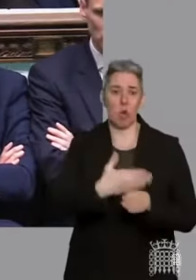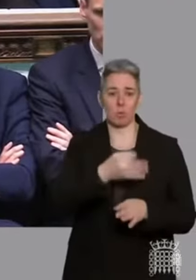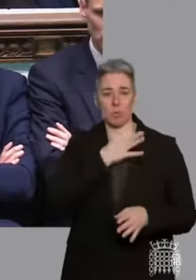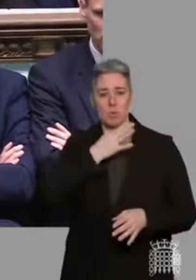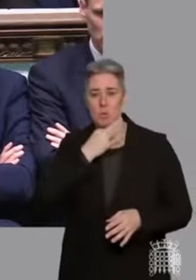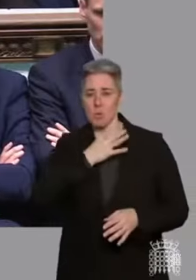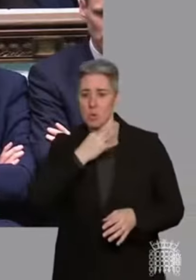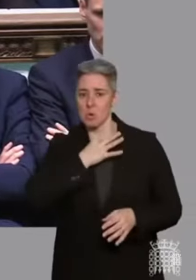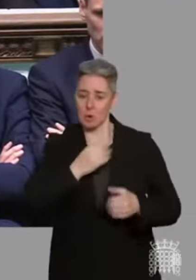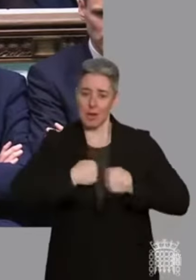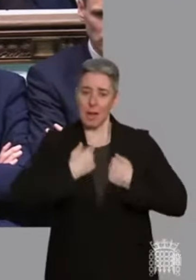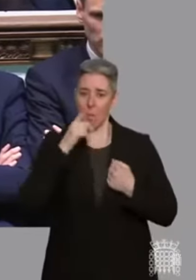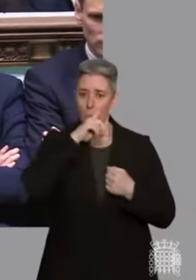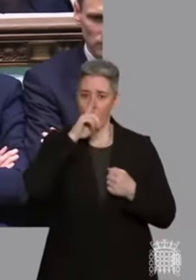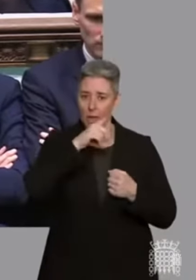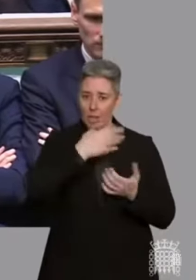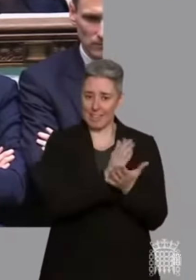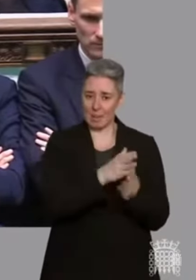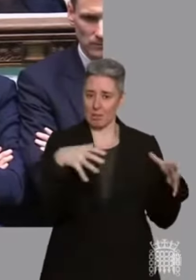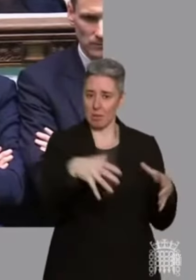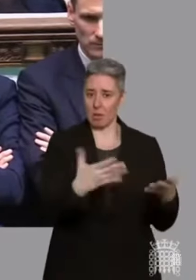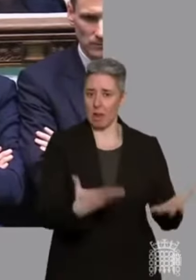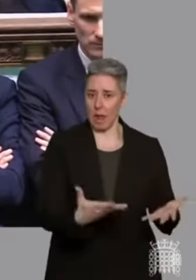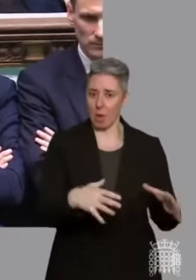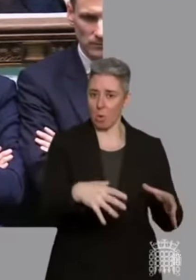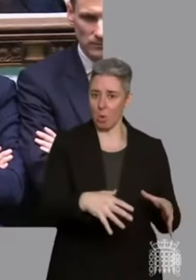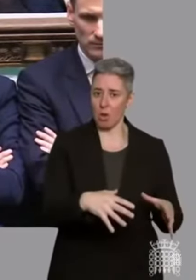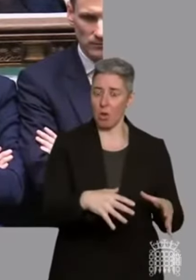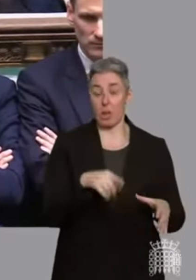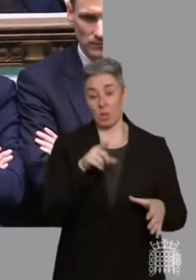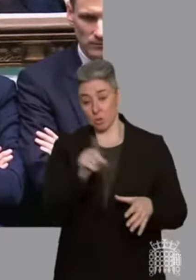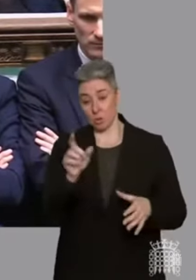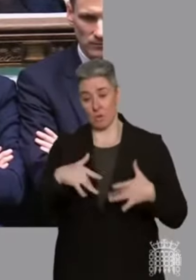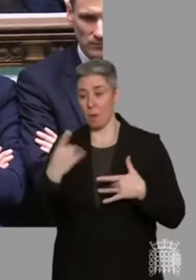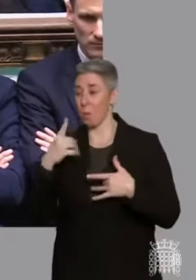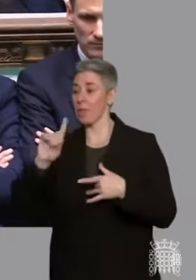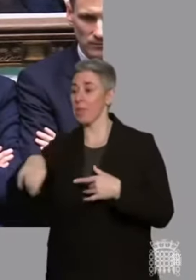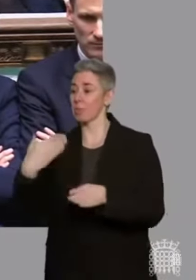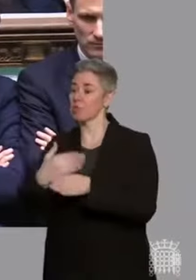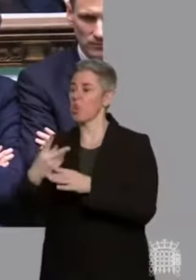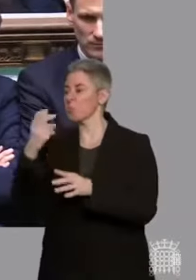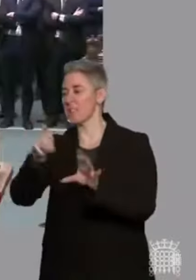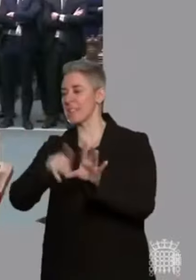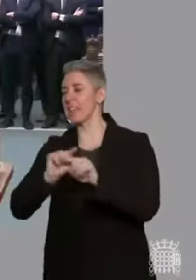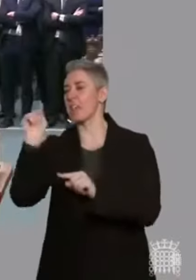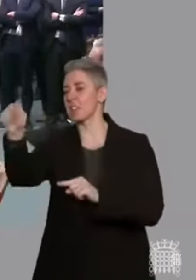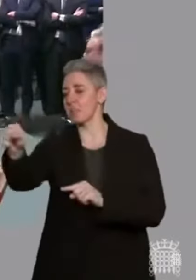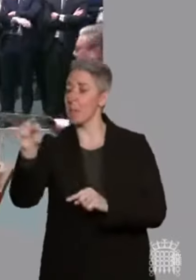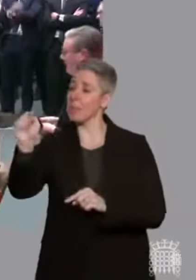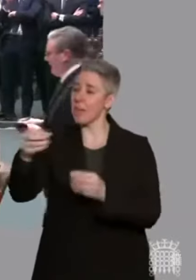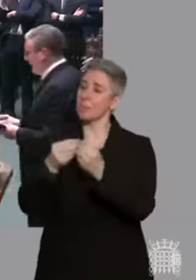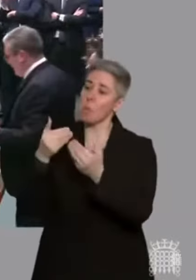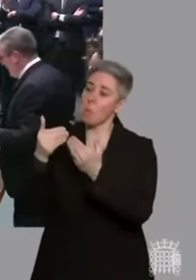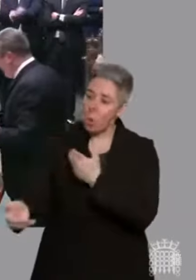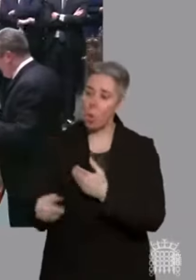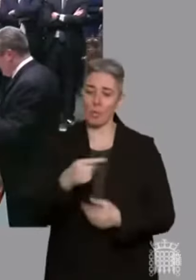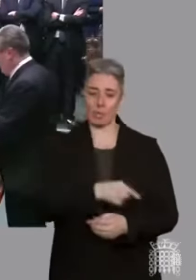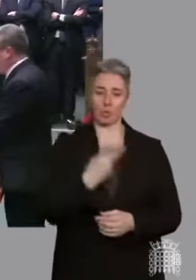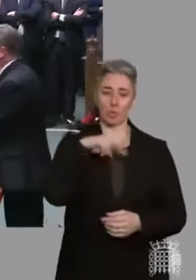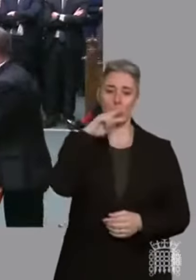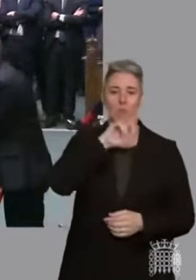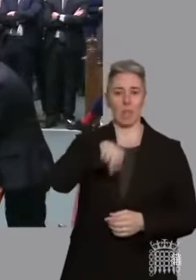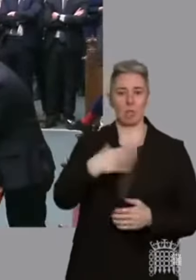Does he think that 1,000 jobs in 20 years' time are worth more than the 200,000 jobs we have now? Prime